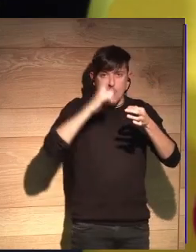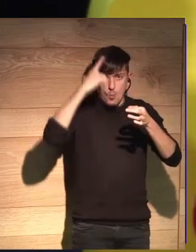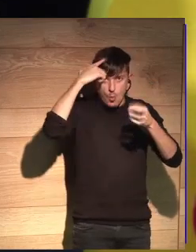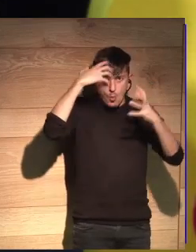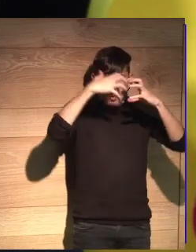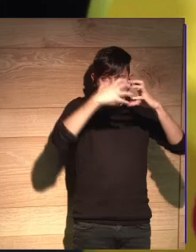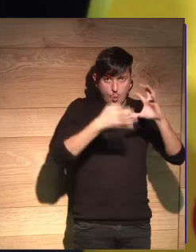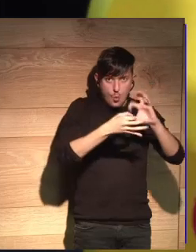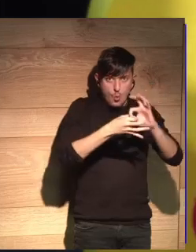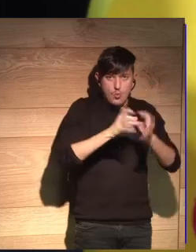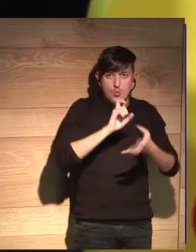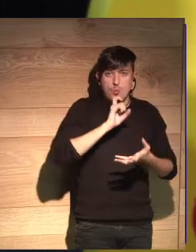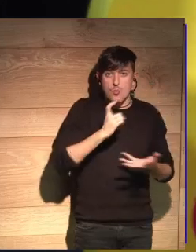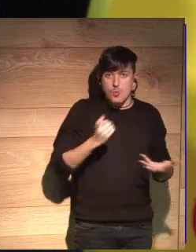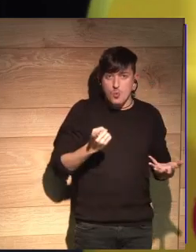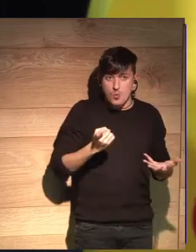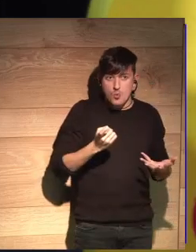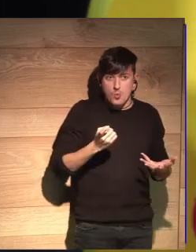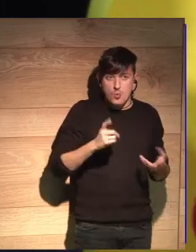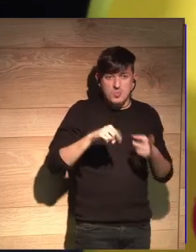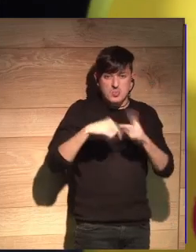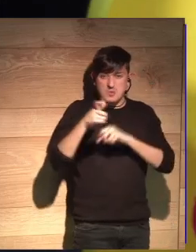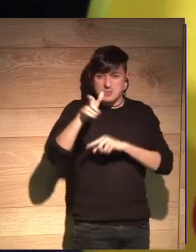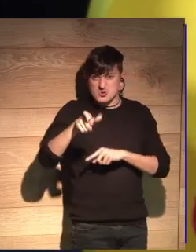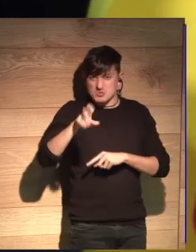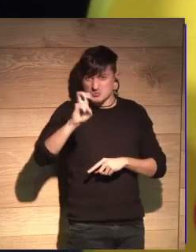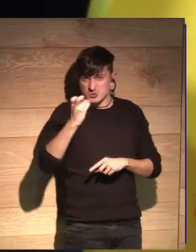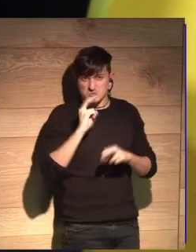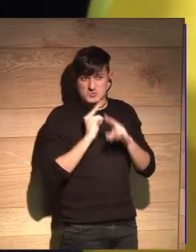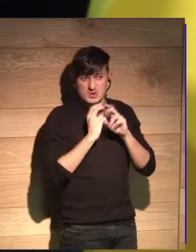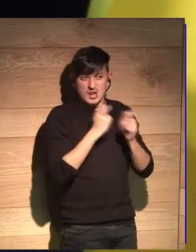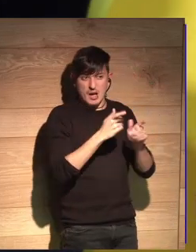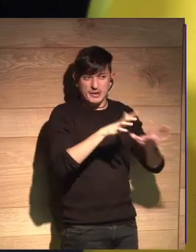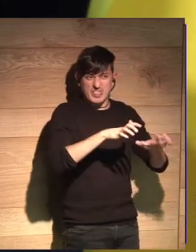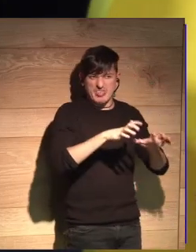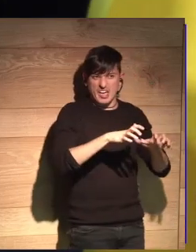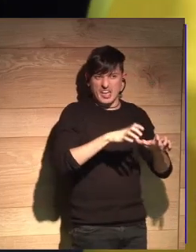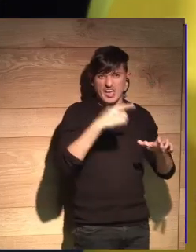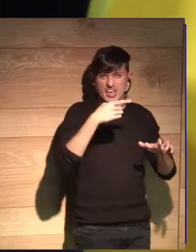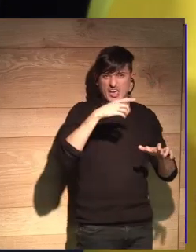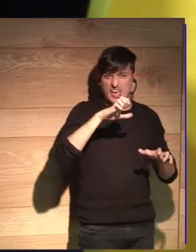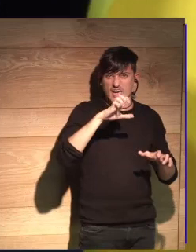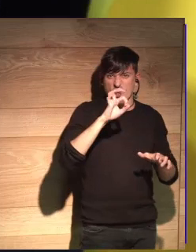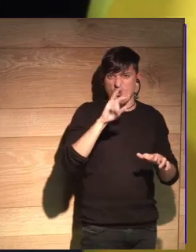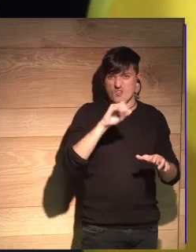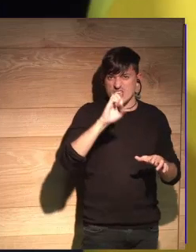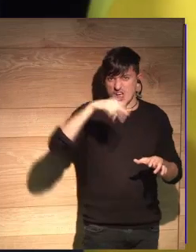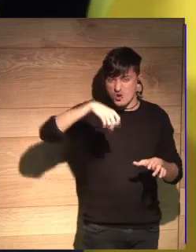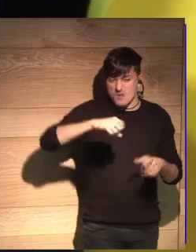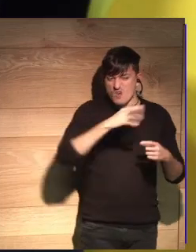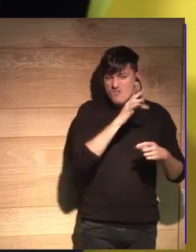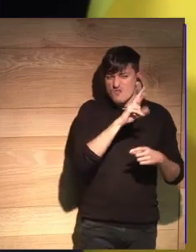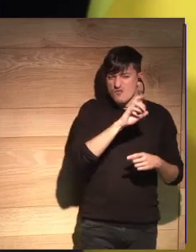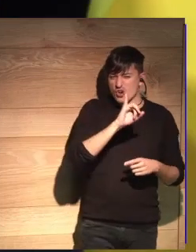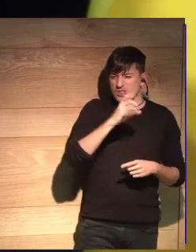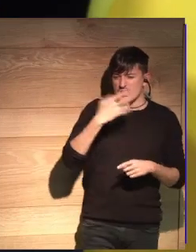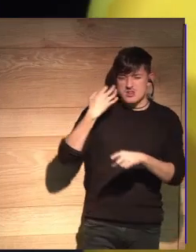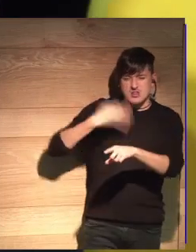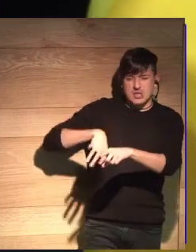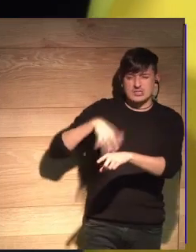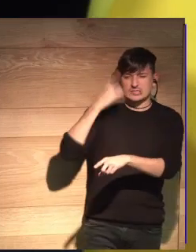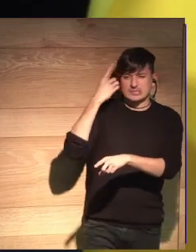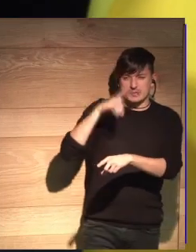Hebbian learning. But Freud was there decades before. If Freud had just published that paper, we might have talked about Freudian learning in our neural network